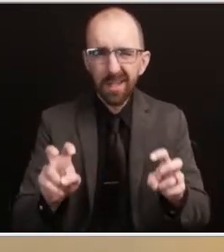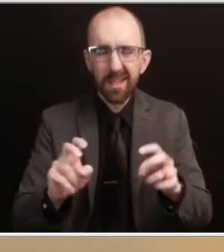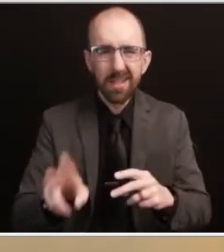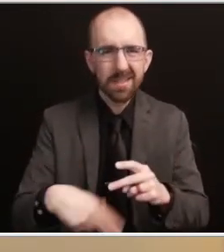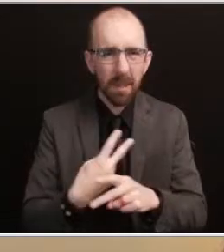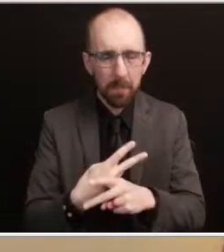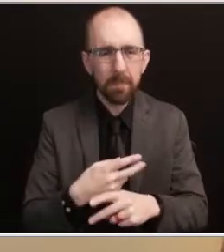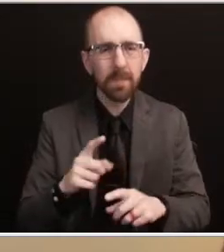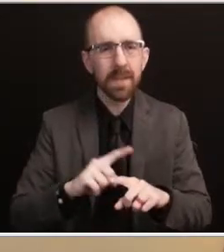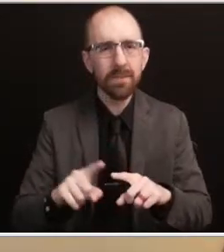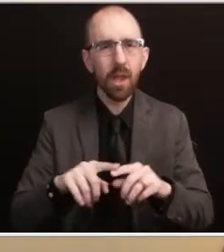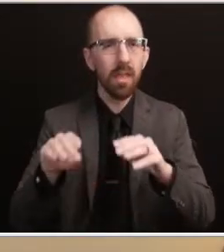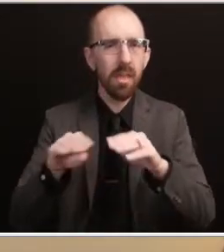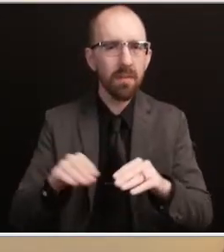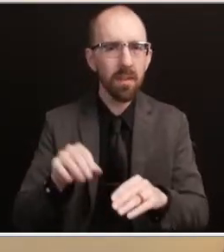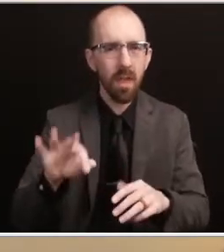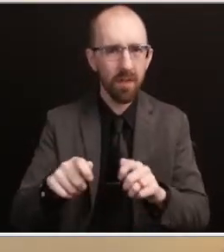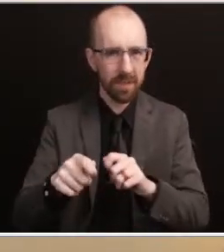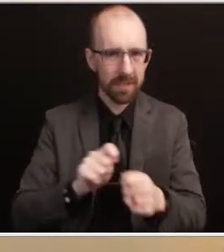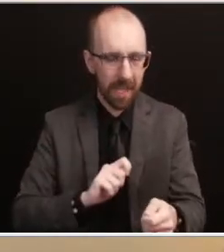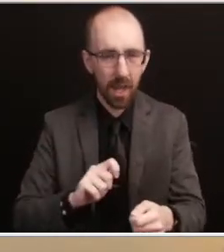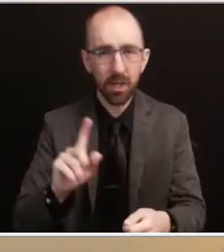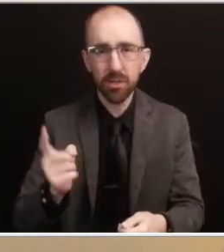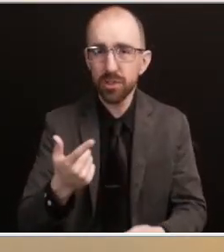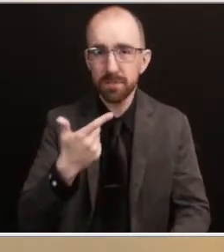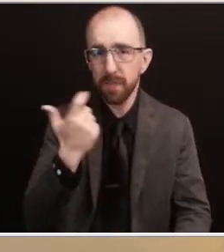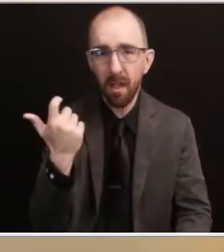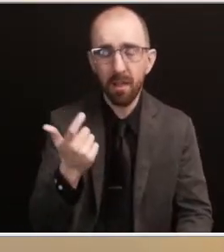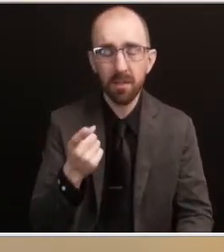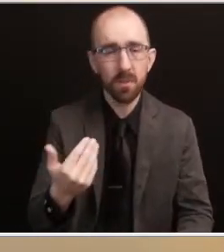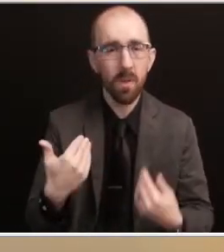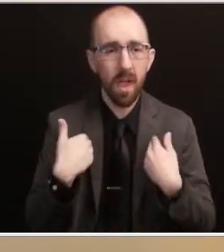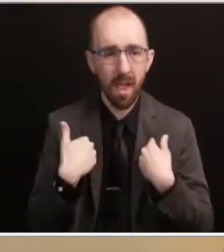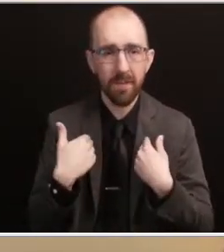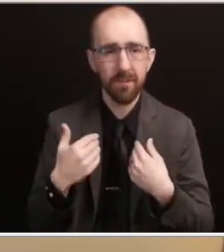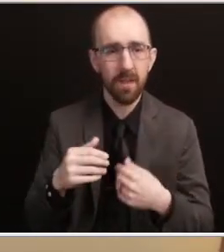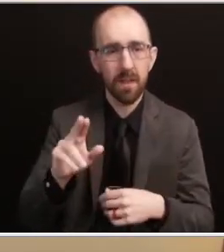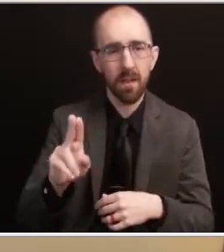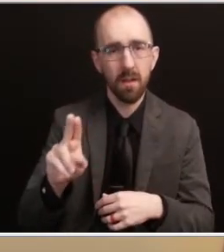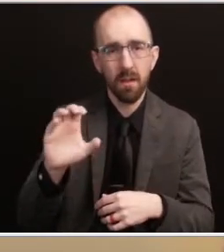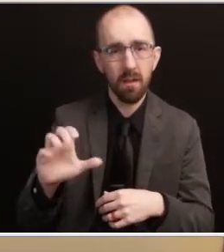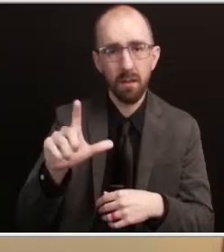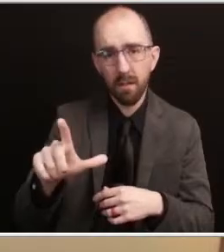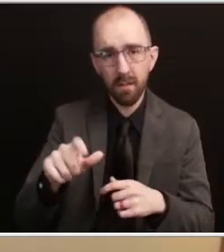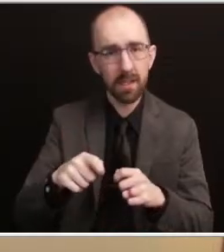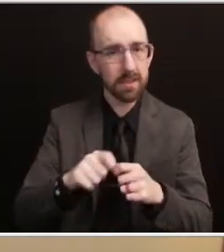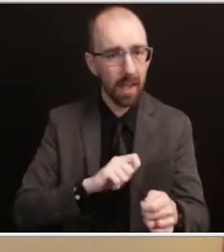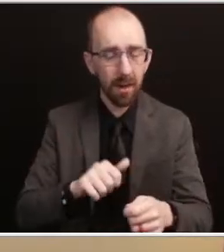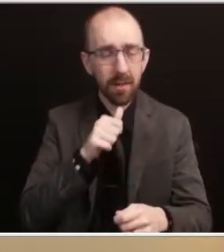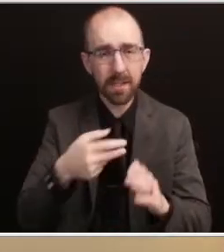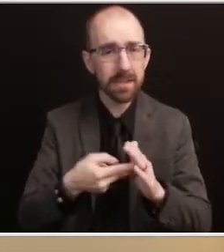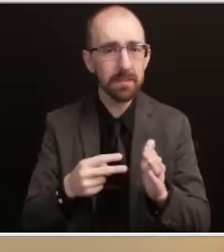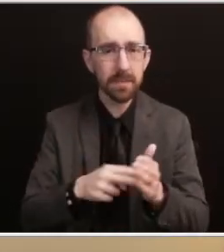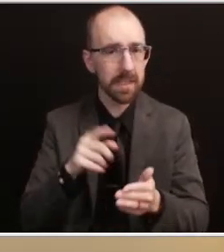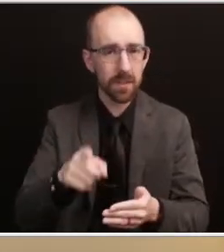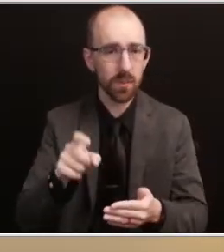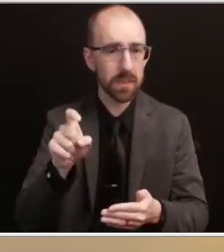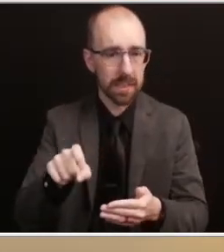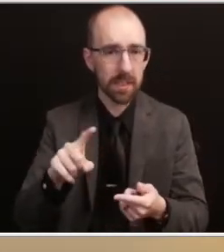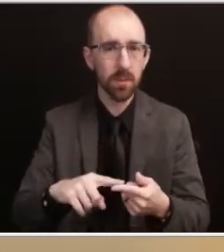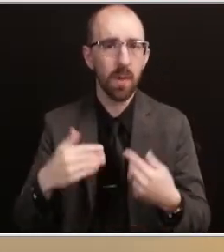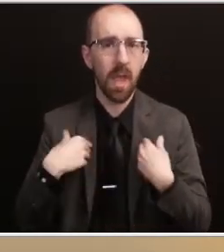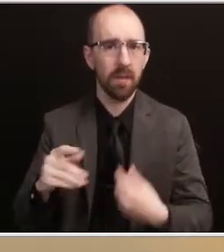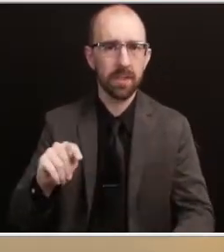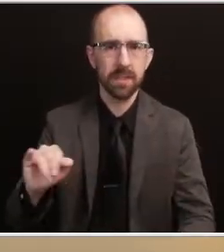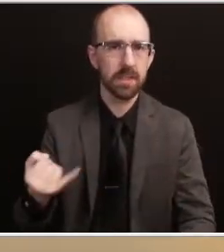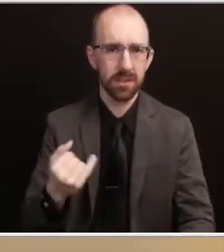different grades of tears. Just because you have an ulnar collateral ligament tear doesn't necessarily mean that you're going to need Tommy